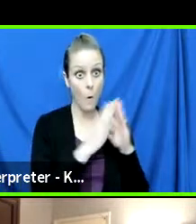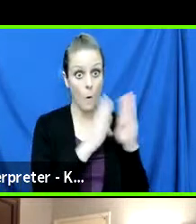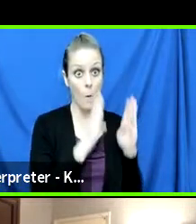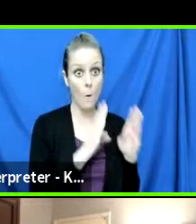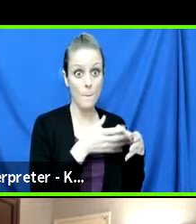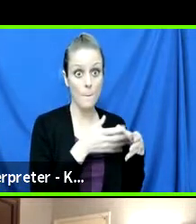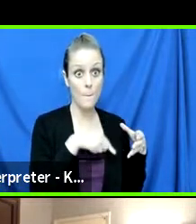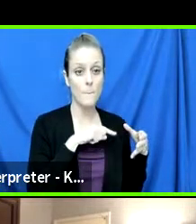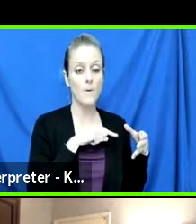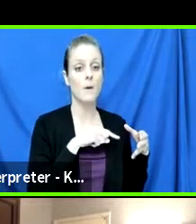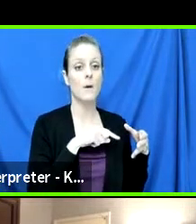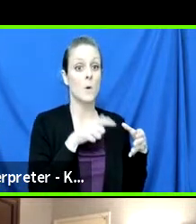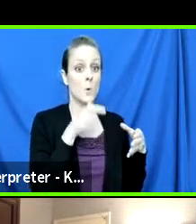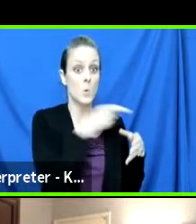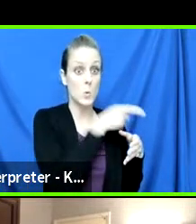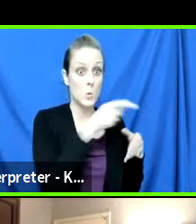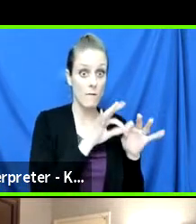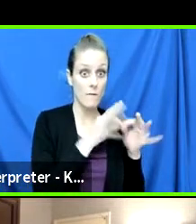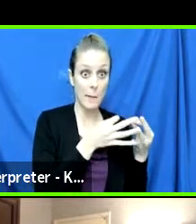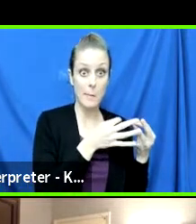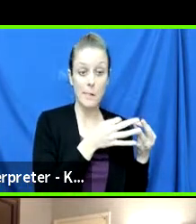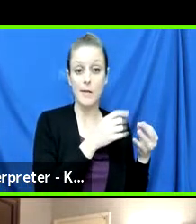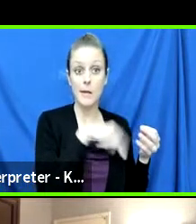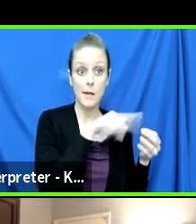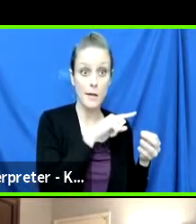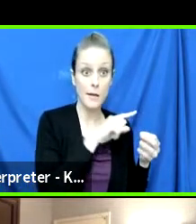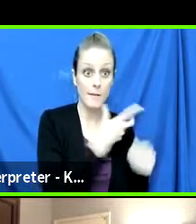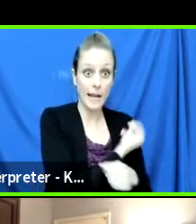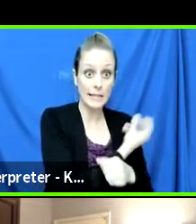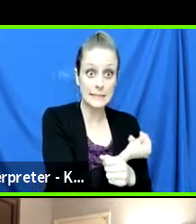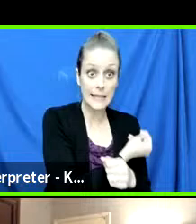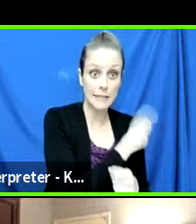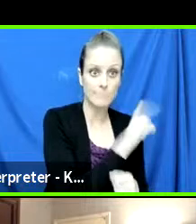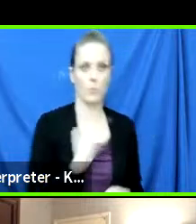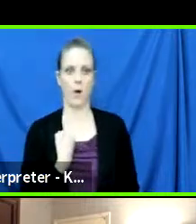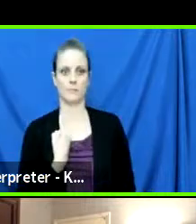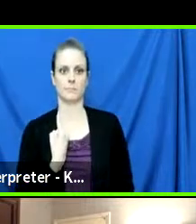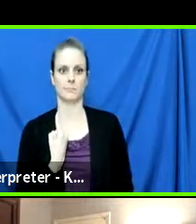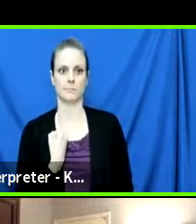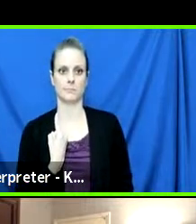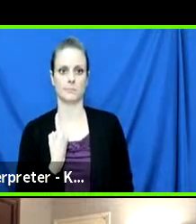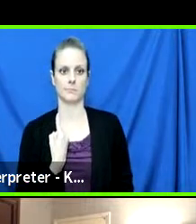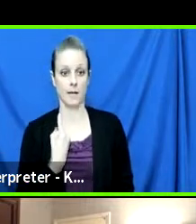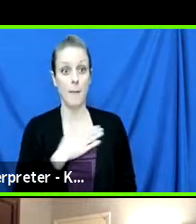only vaccinated person. And my brother,